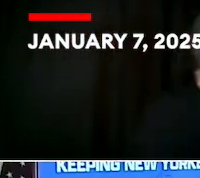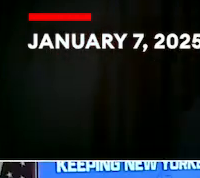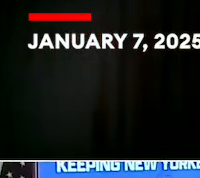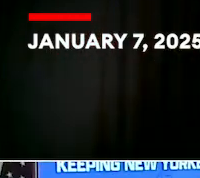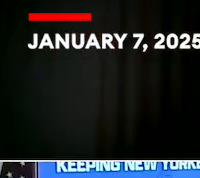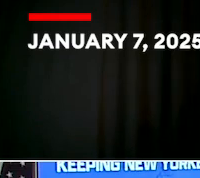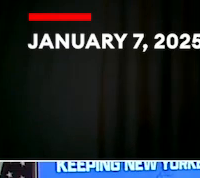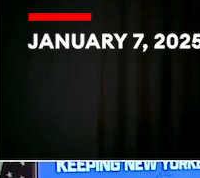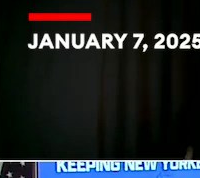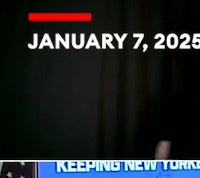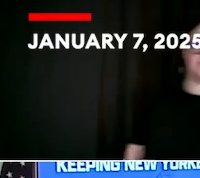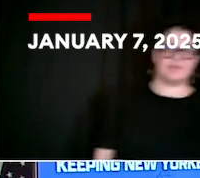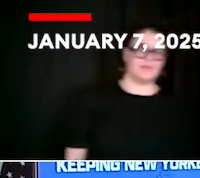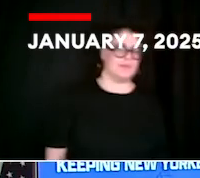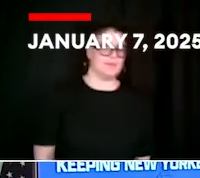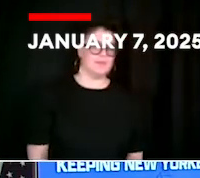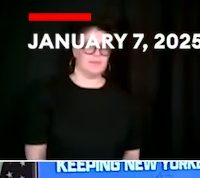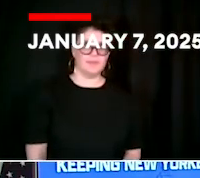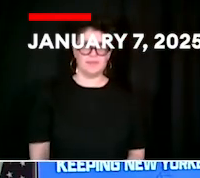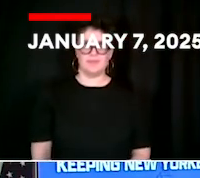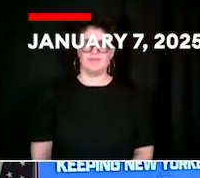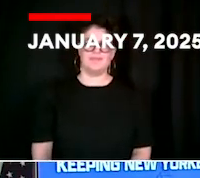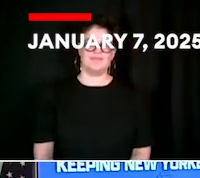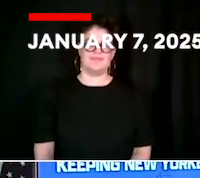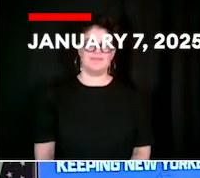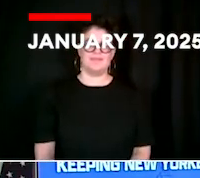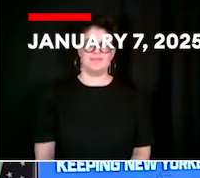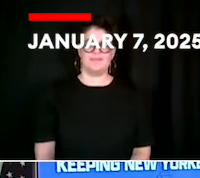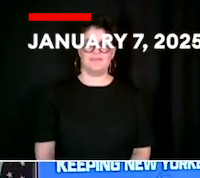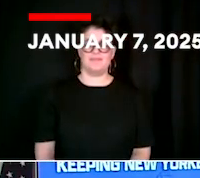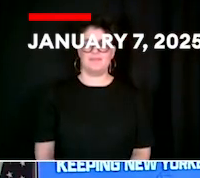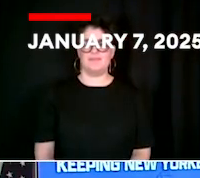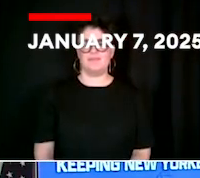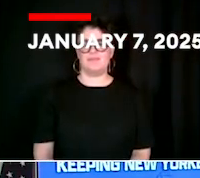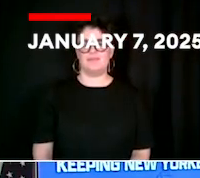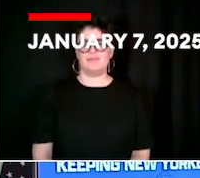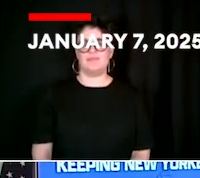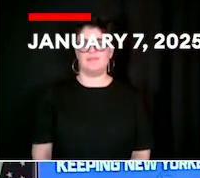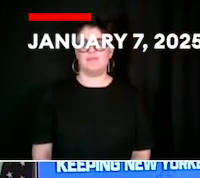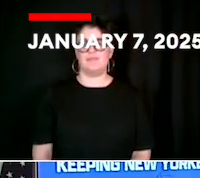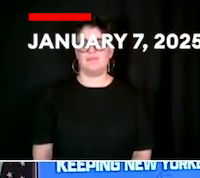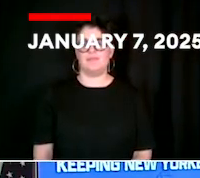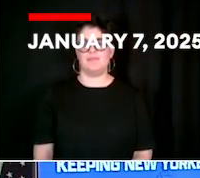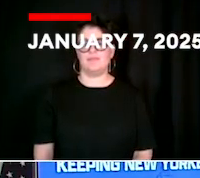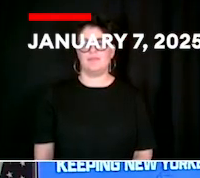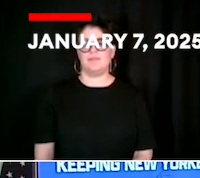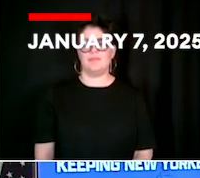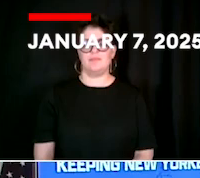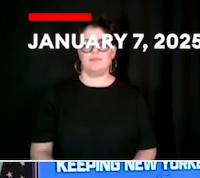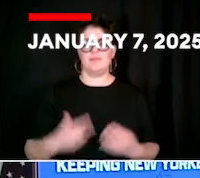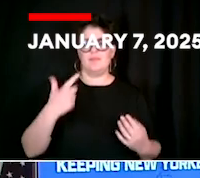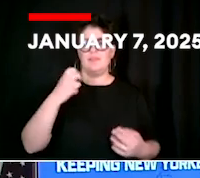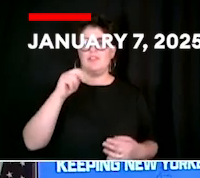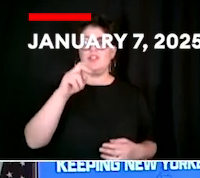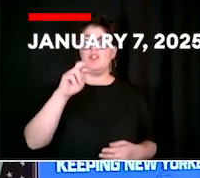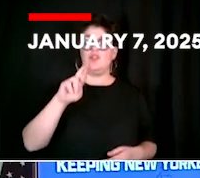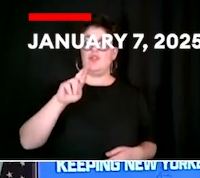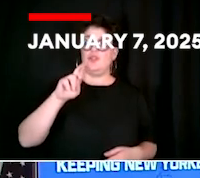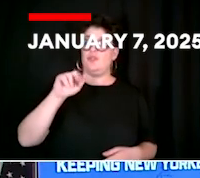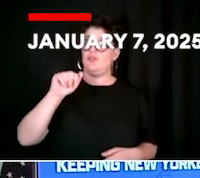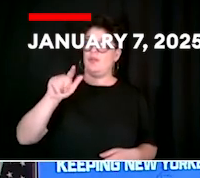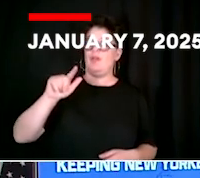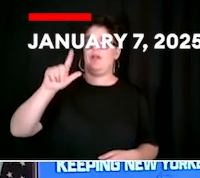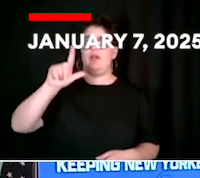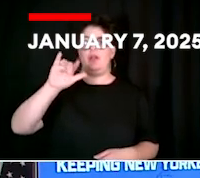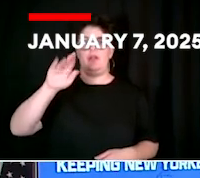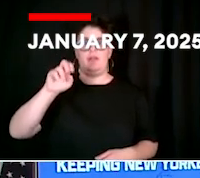How are you? Good, how you been? Good. General Lieber, in his announcement, press conference about the congestion